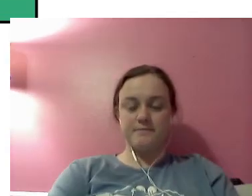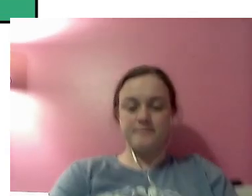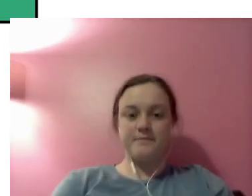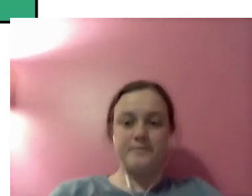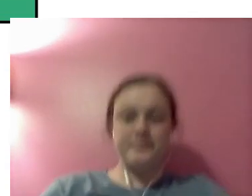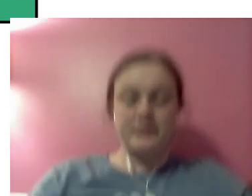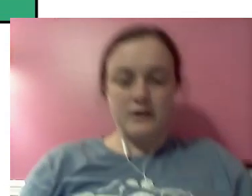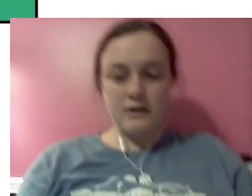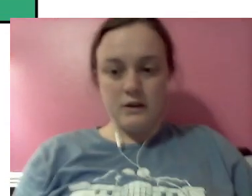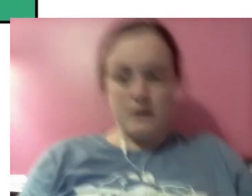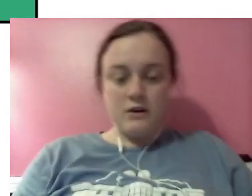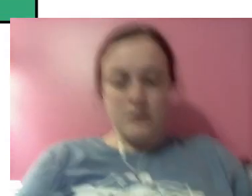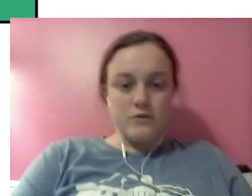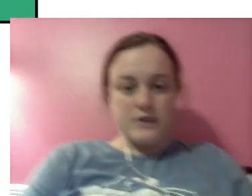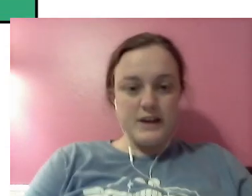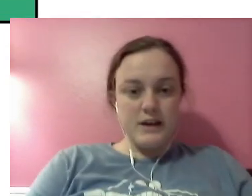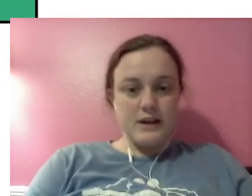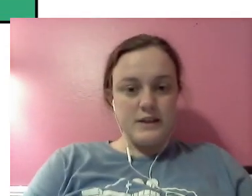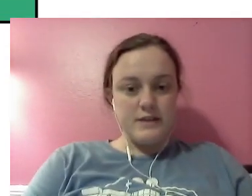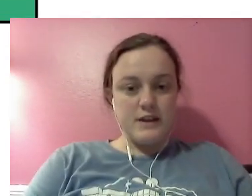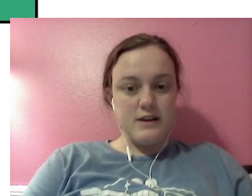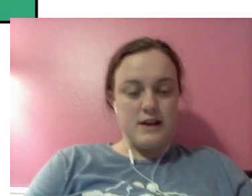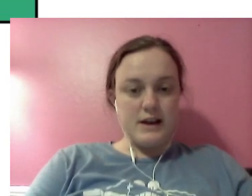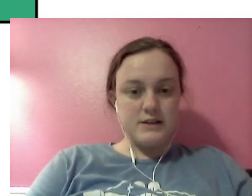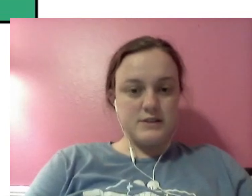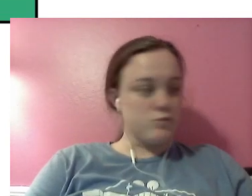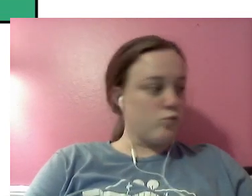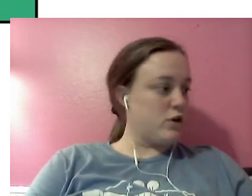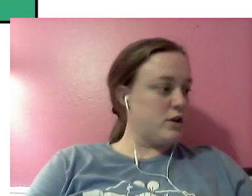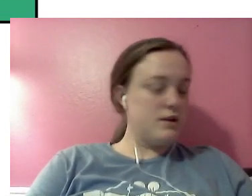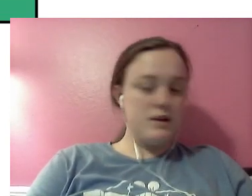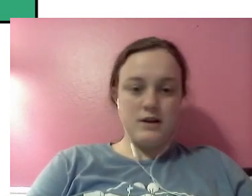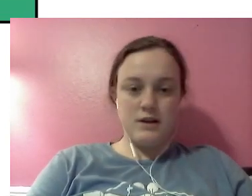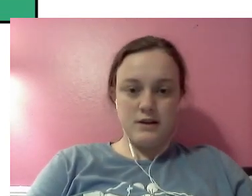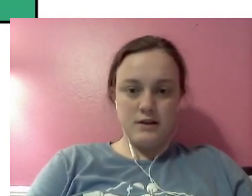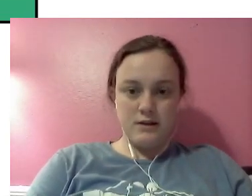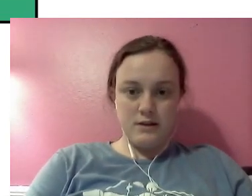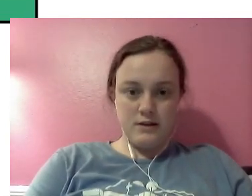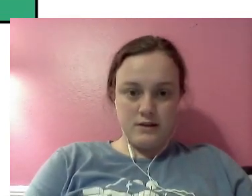House. Okay, and then the next one,